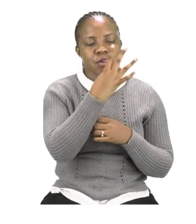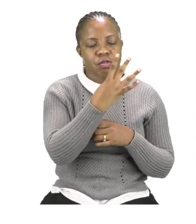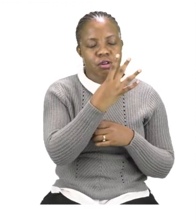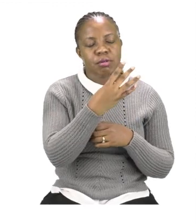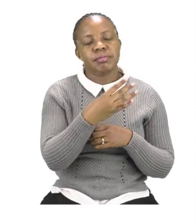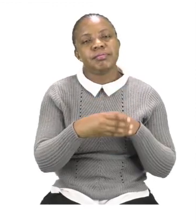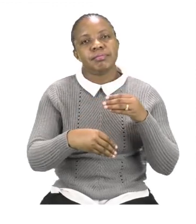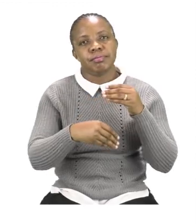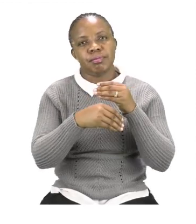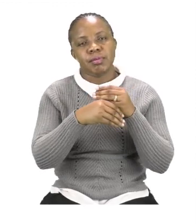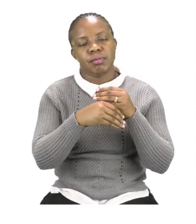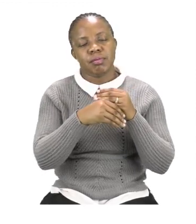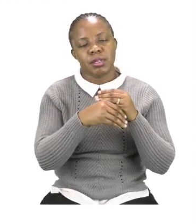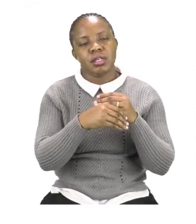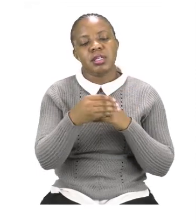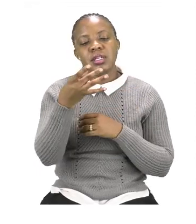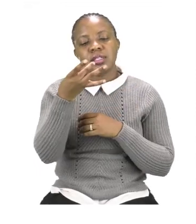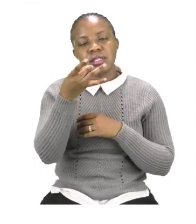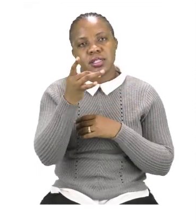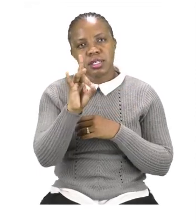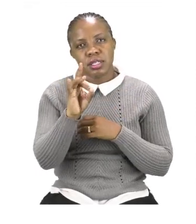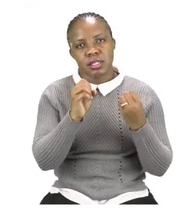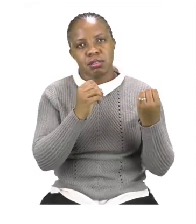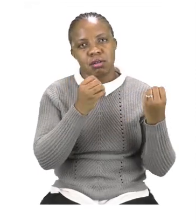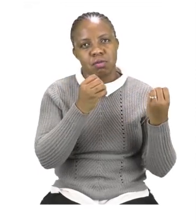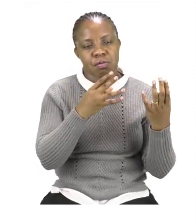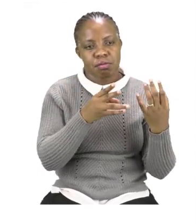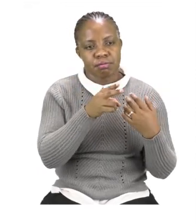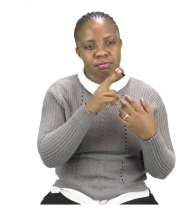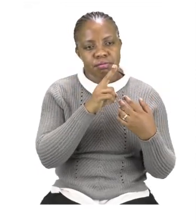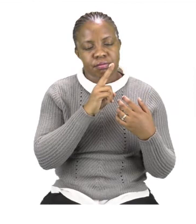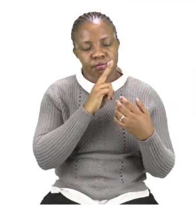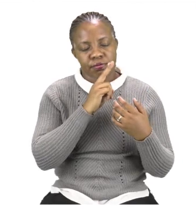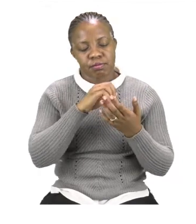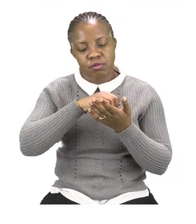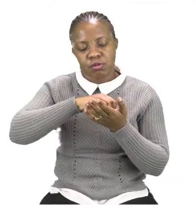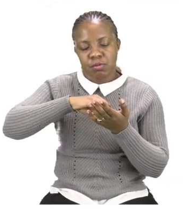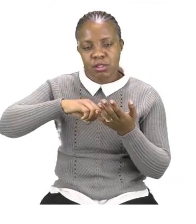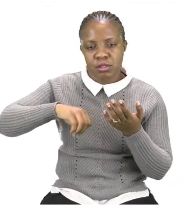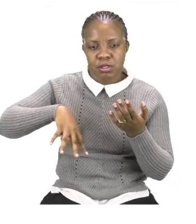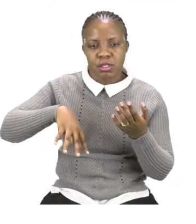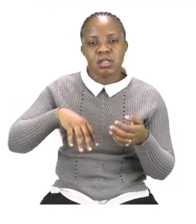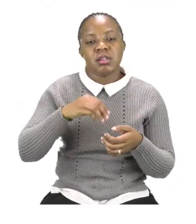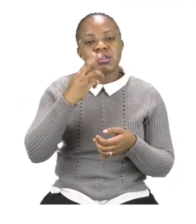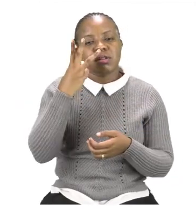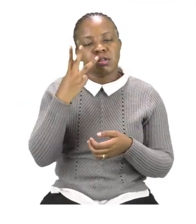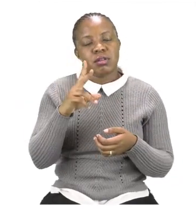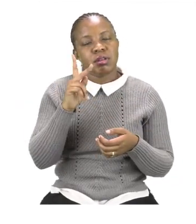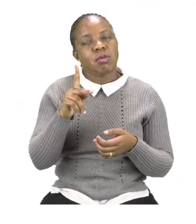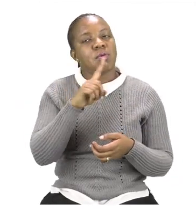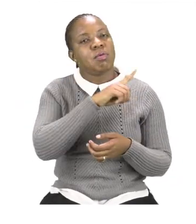away 3 from our answer because 3 flowers dried